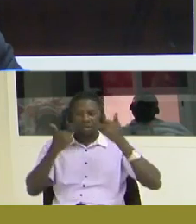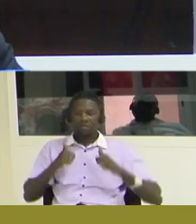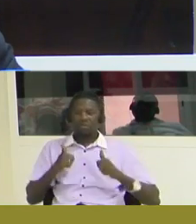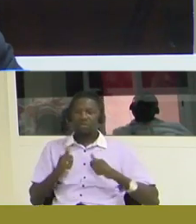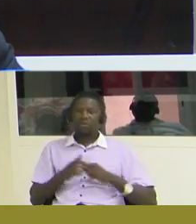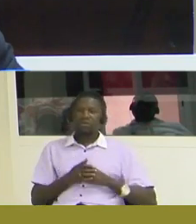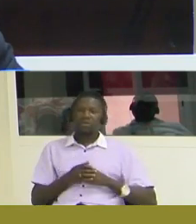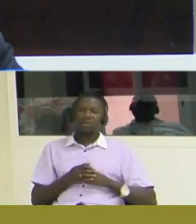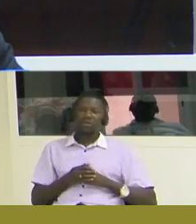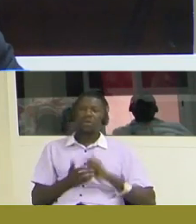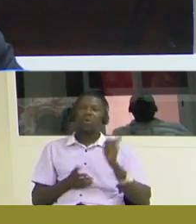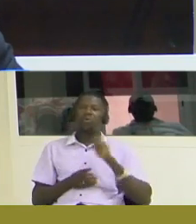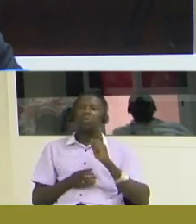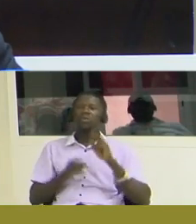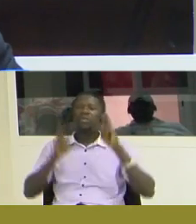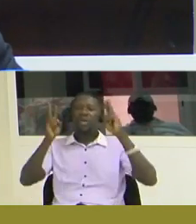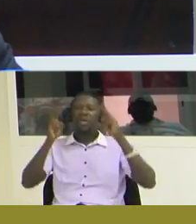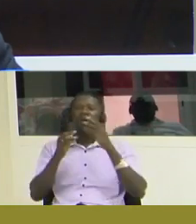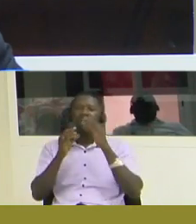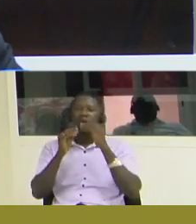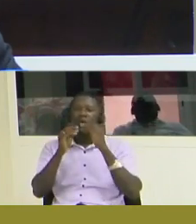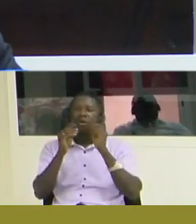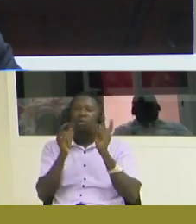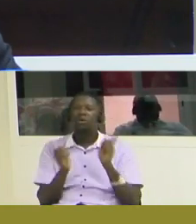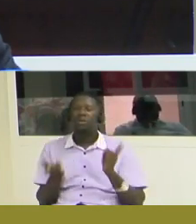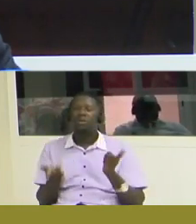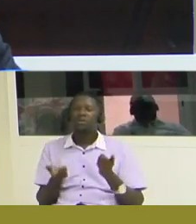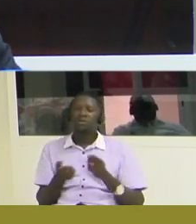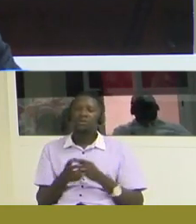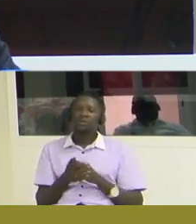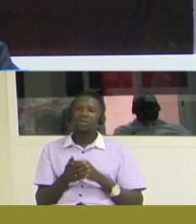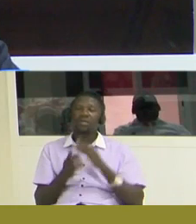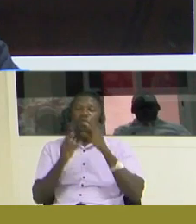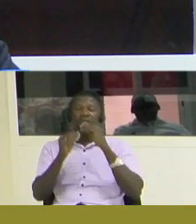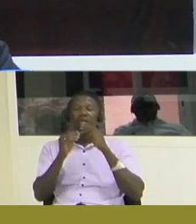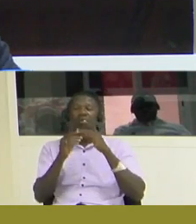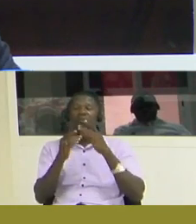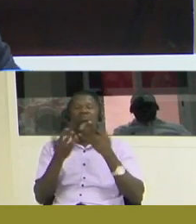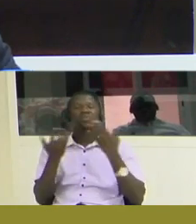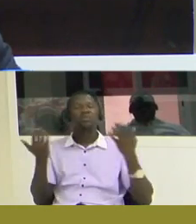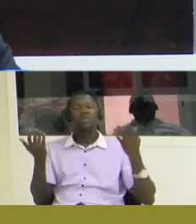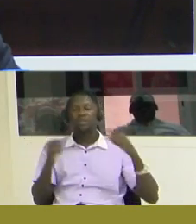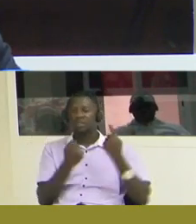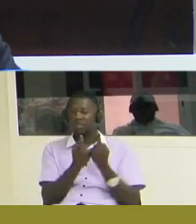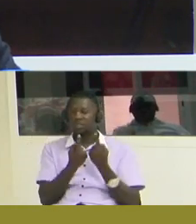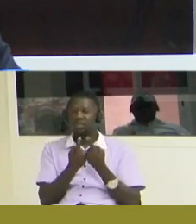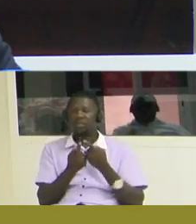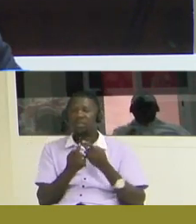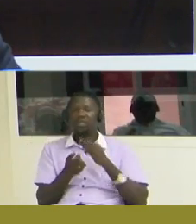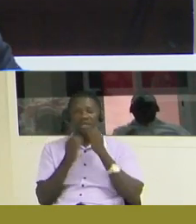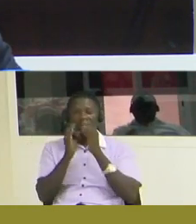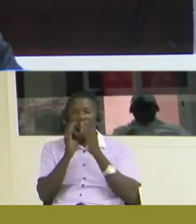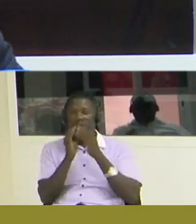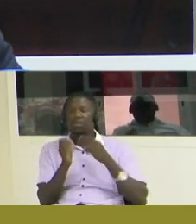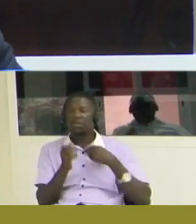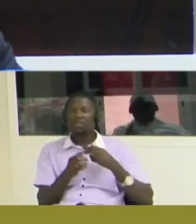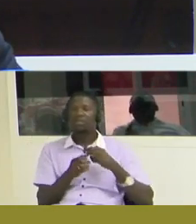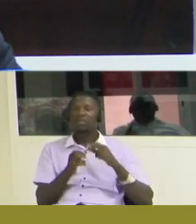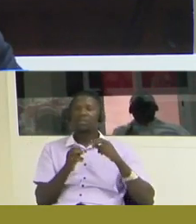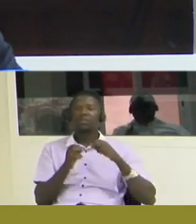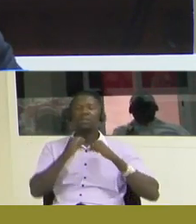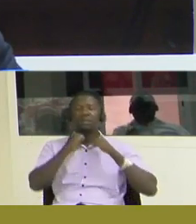he said a lot of things that Santa Sabha Lee came and pointed a pistol at him and it didn't fire